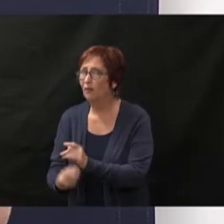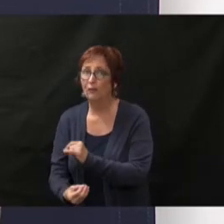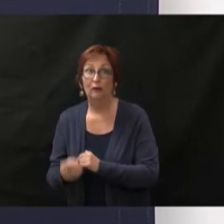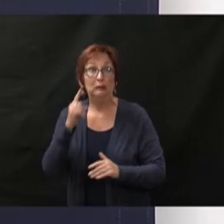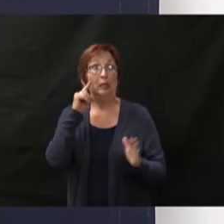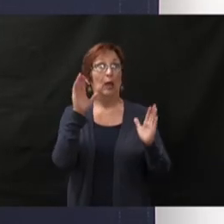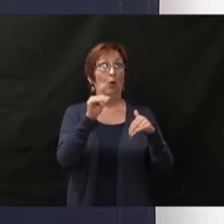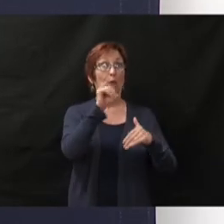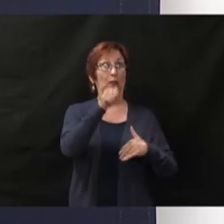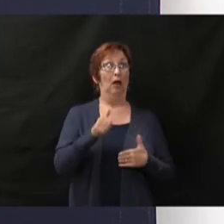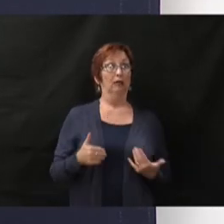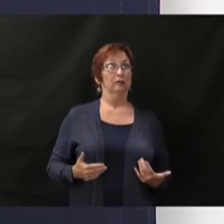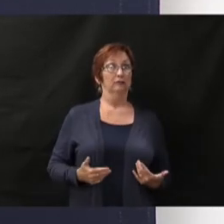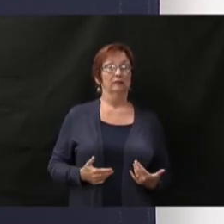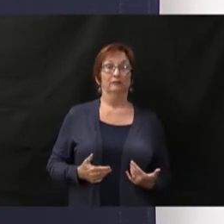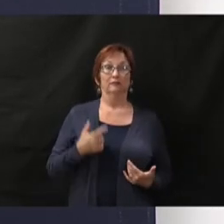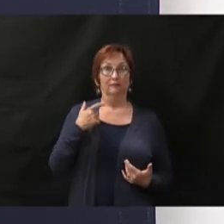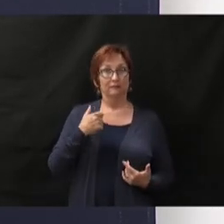hope not.